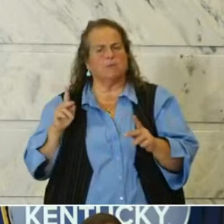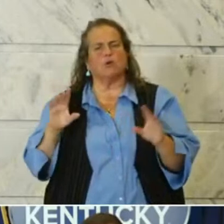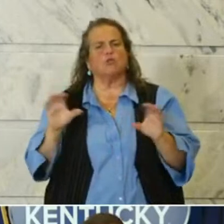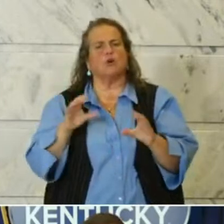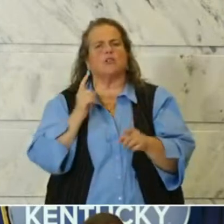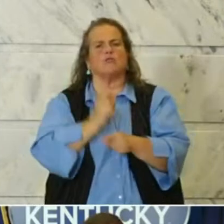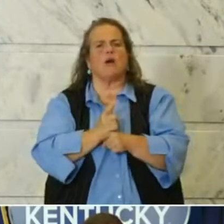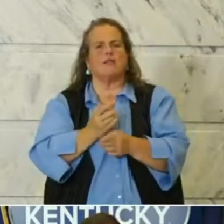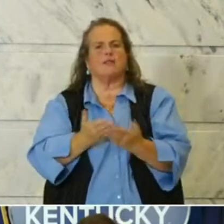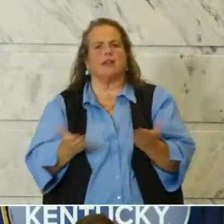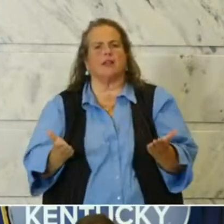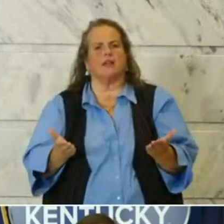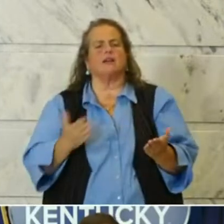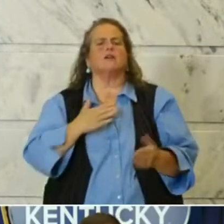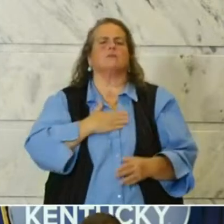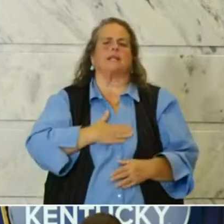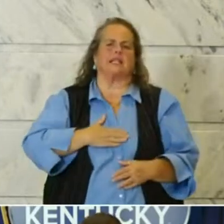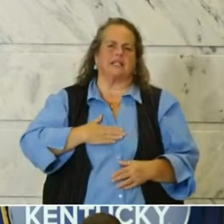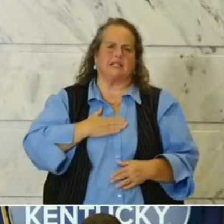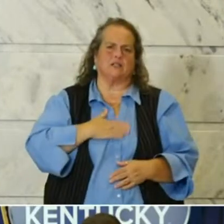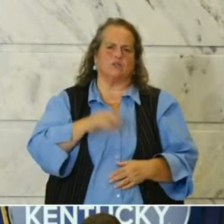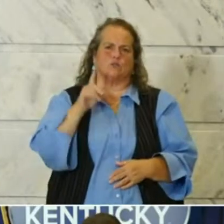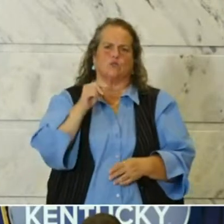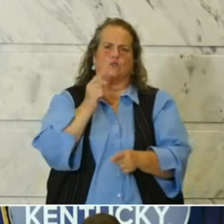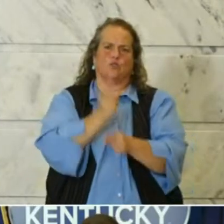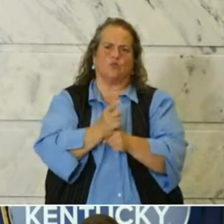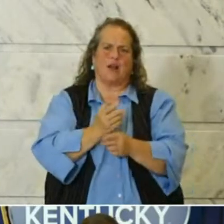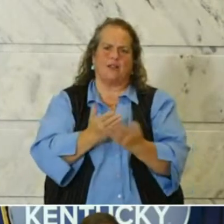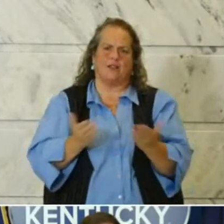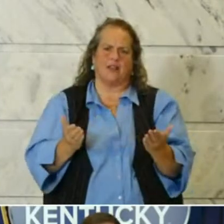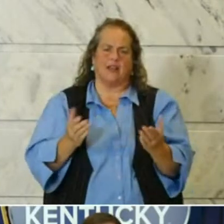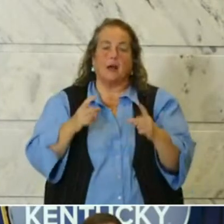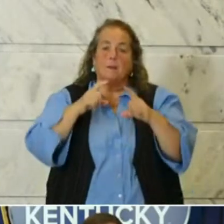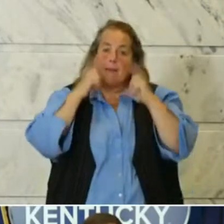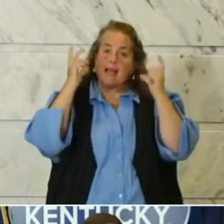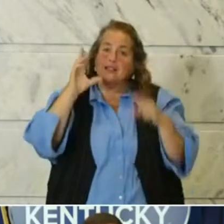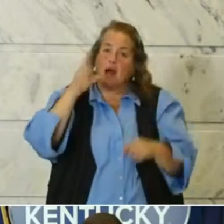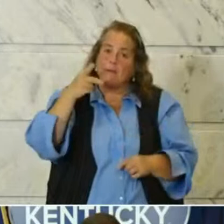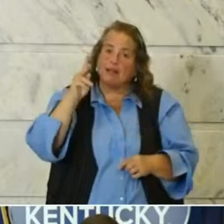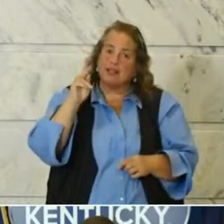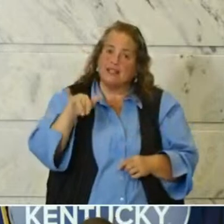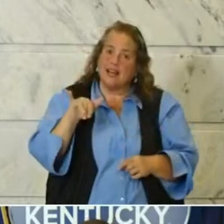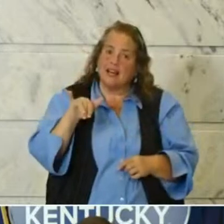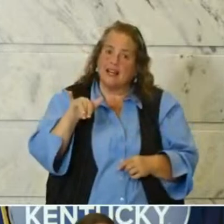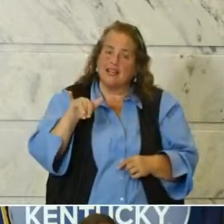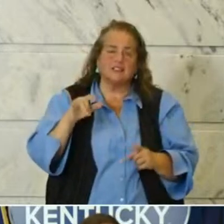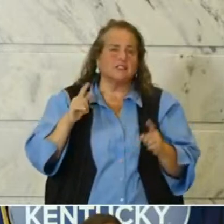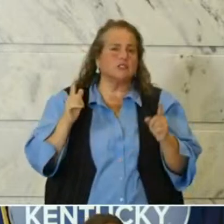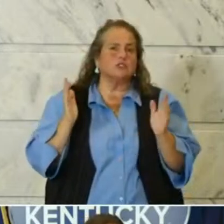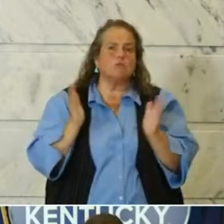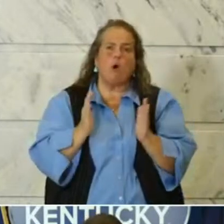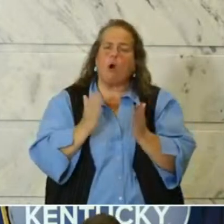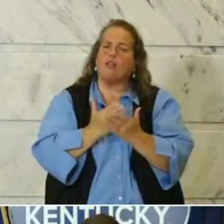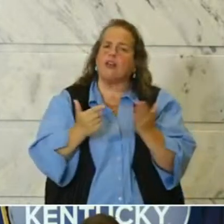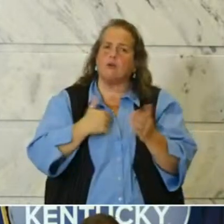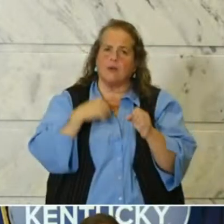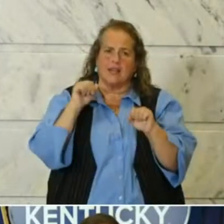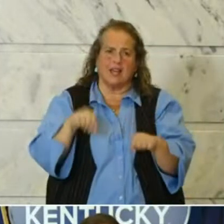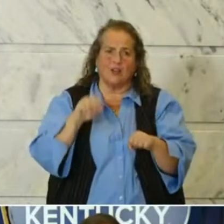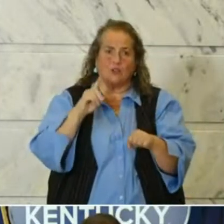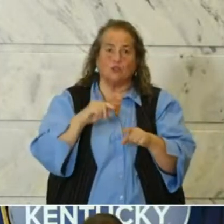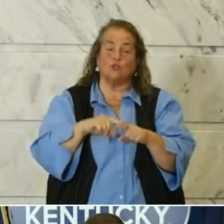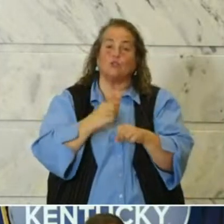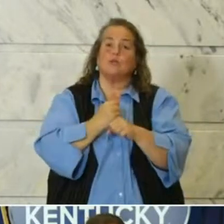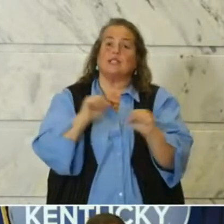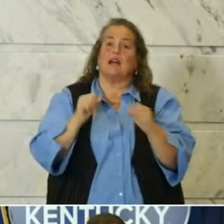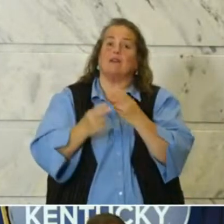thing. So please, do the right thing. Mask Up Kentucky. It is a small thing we can do to save